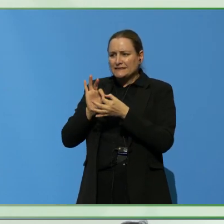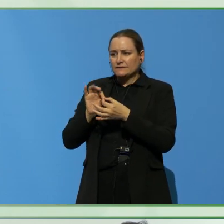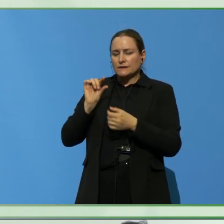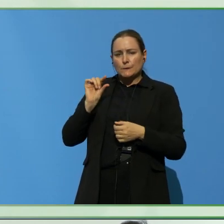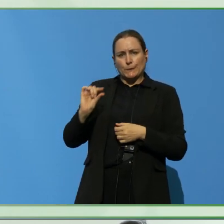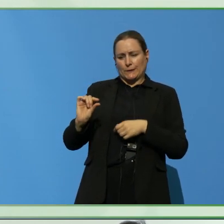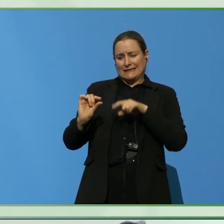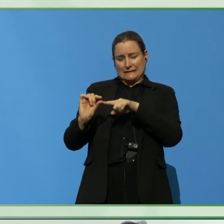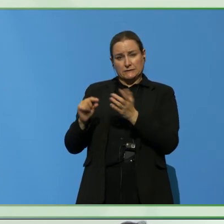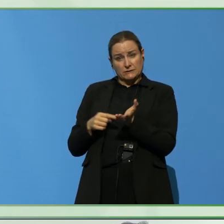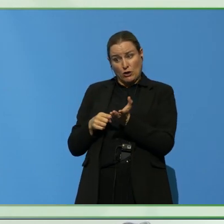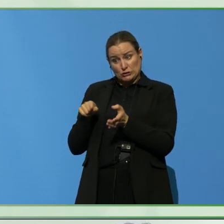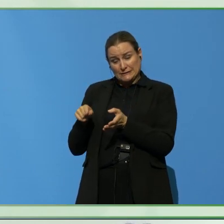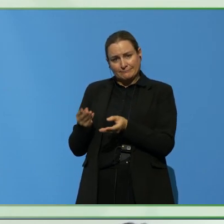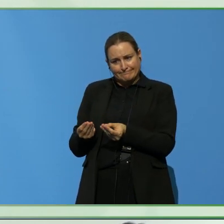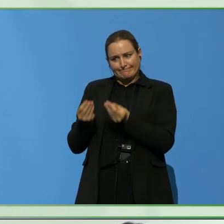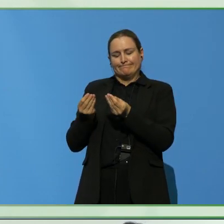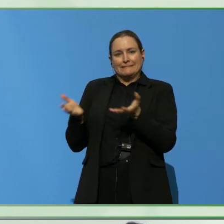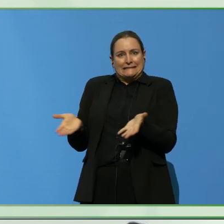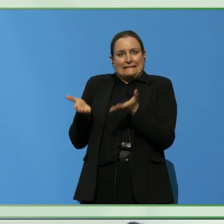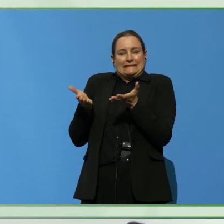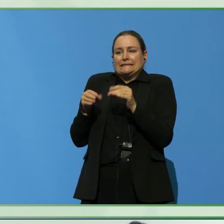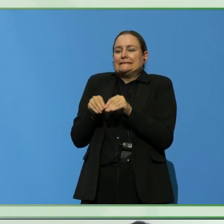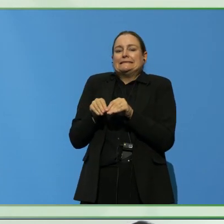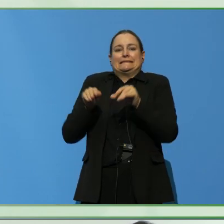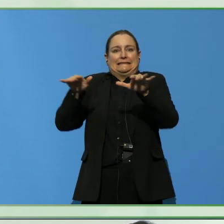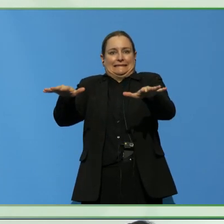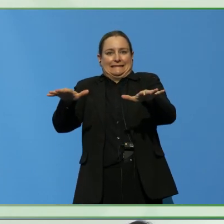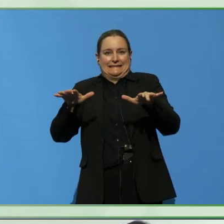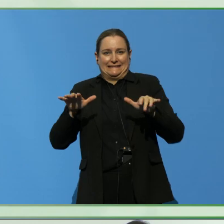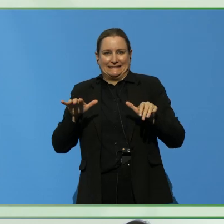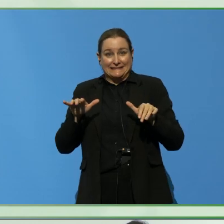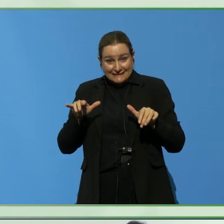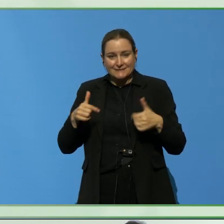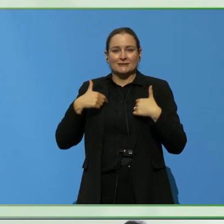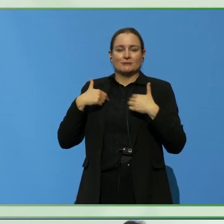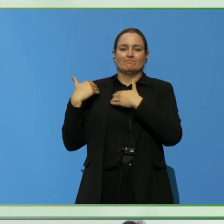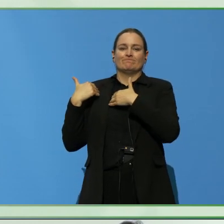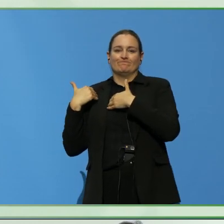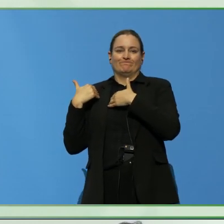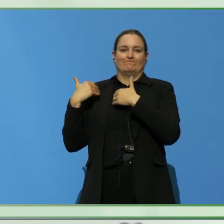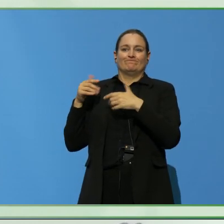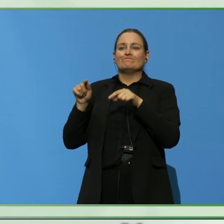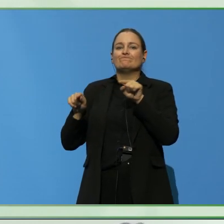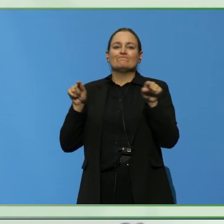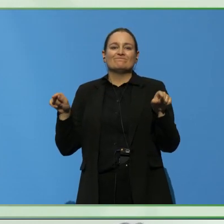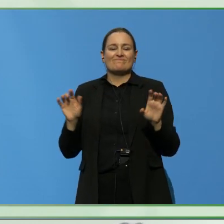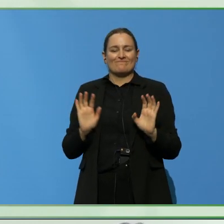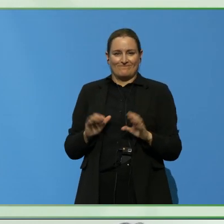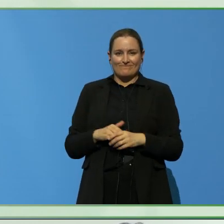it easier to scale those accessibility innovations so that you can actually reach the people you're trying to solve